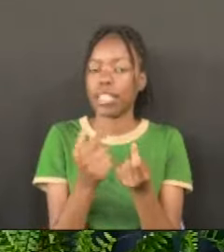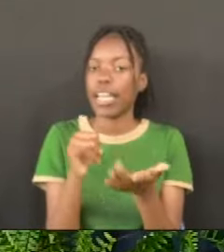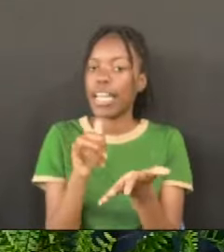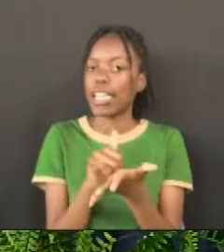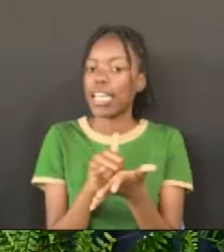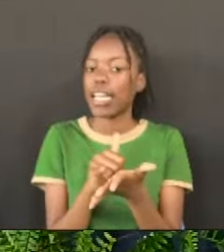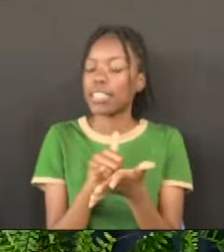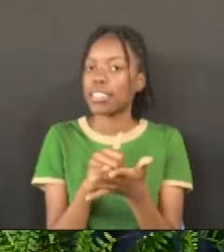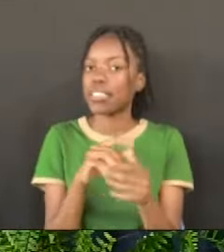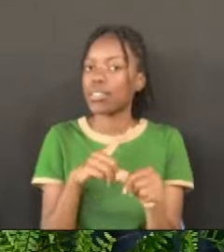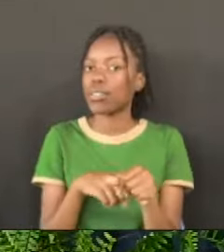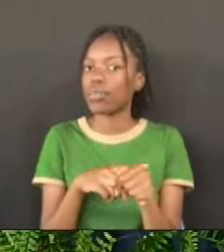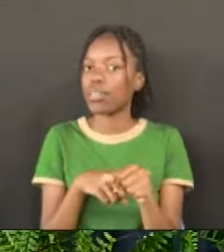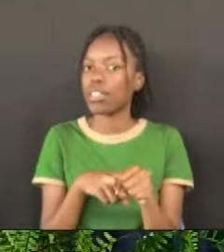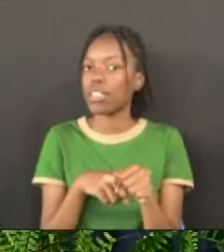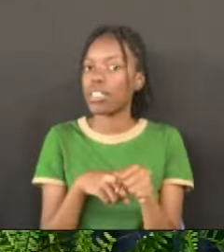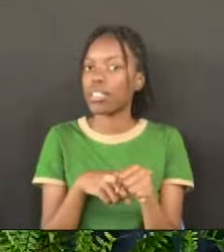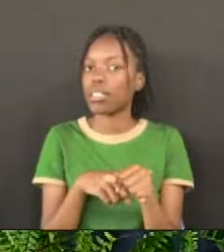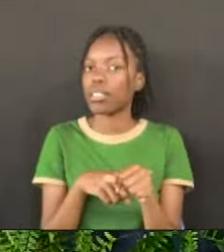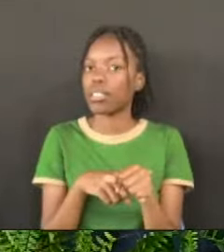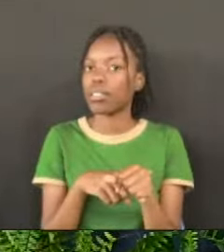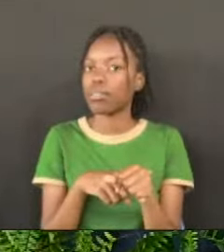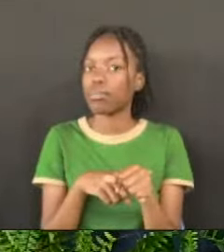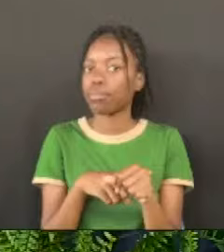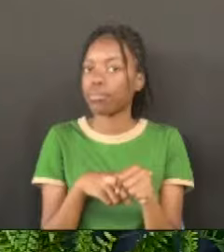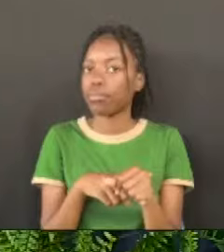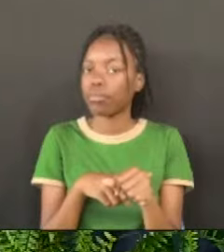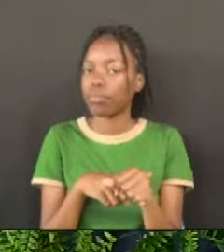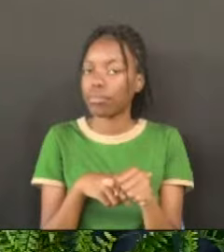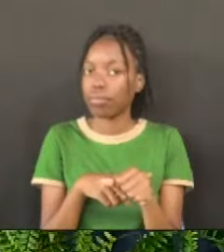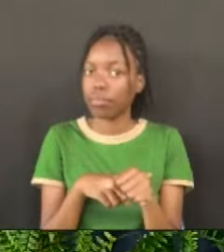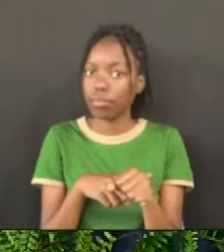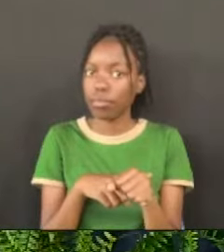when it is hot in the furnace,